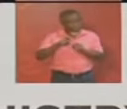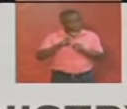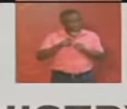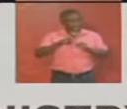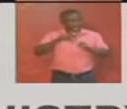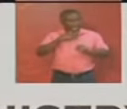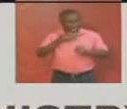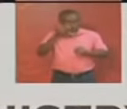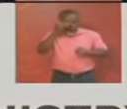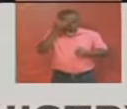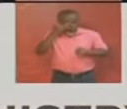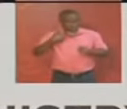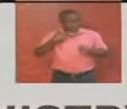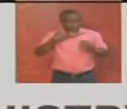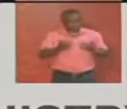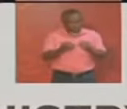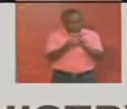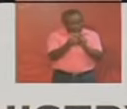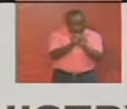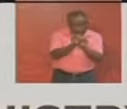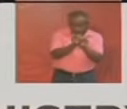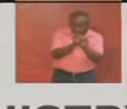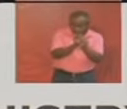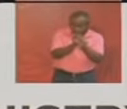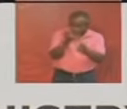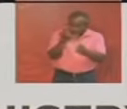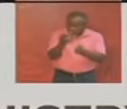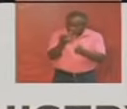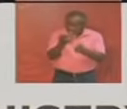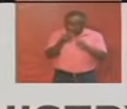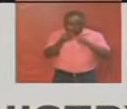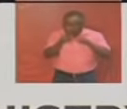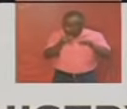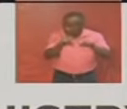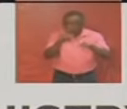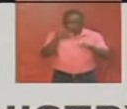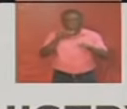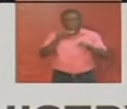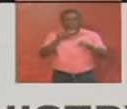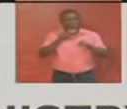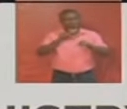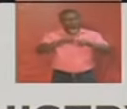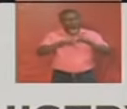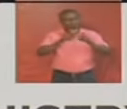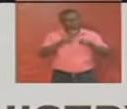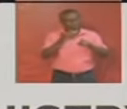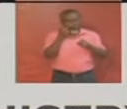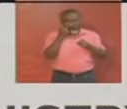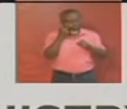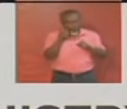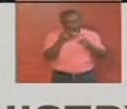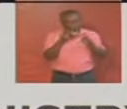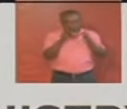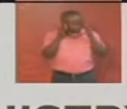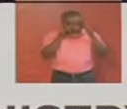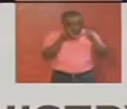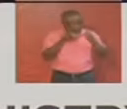variant, which really is what we are also looking at in terms of the controlled process. So in